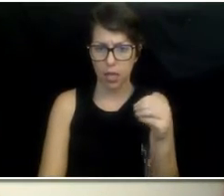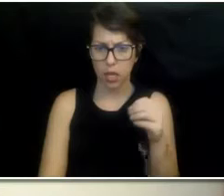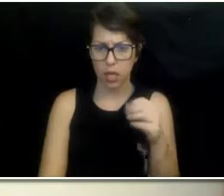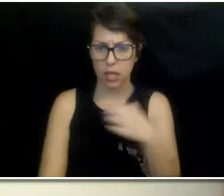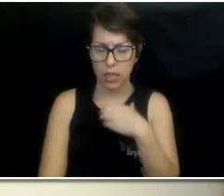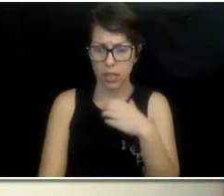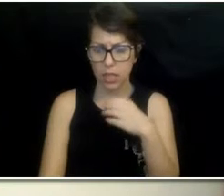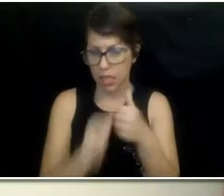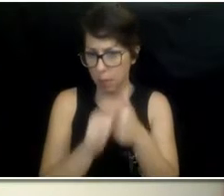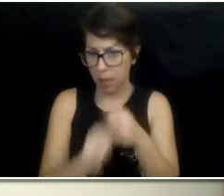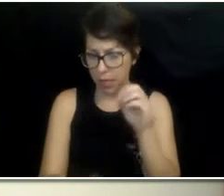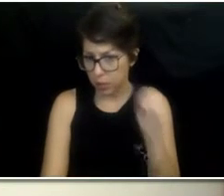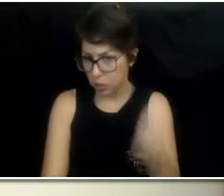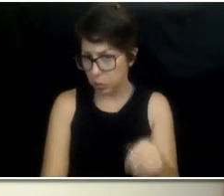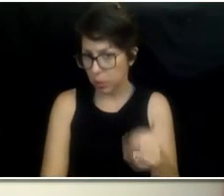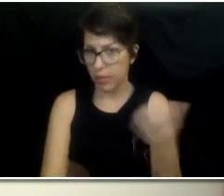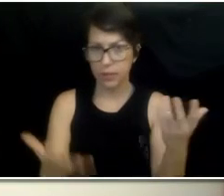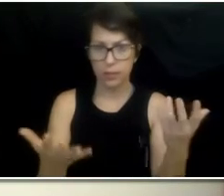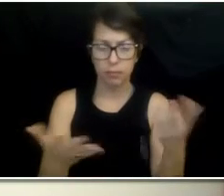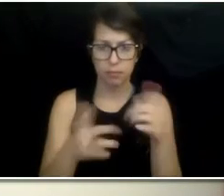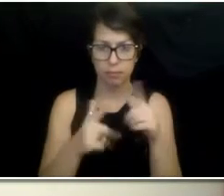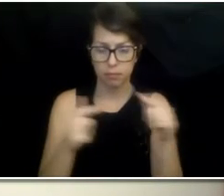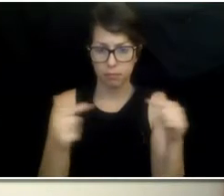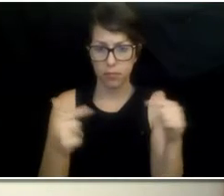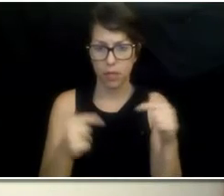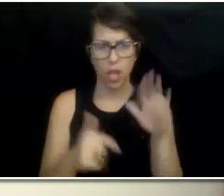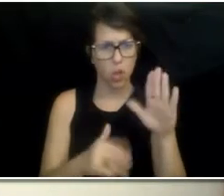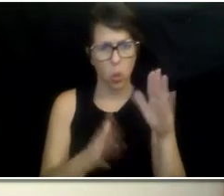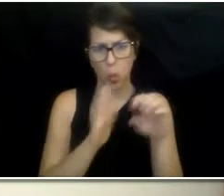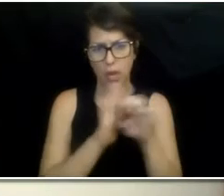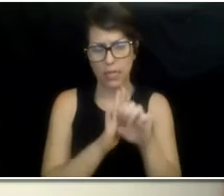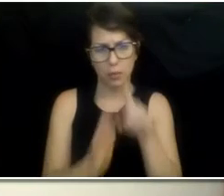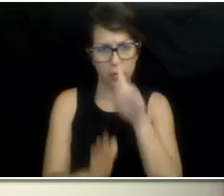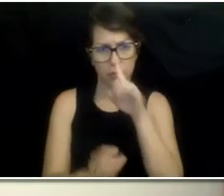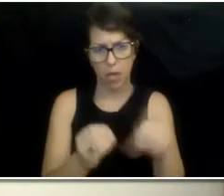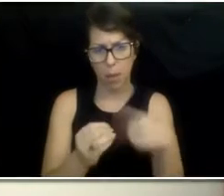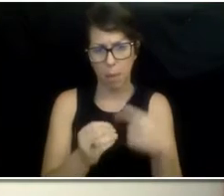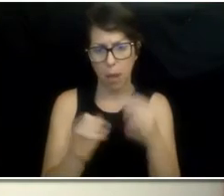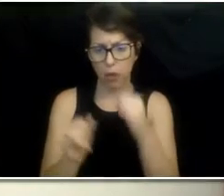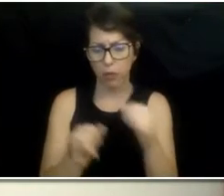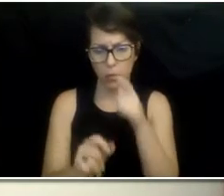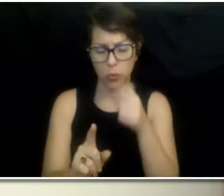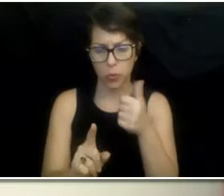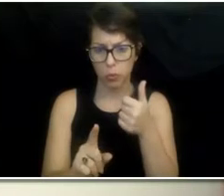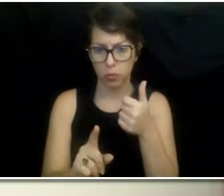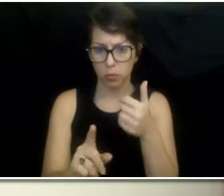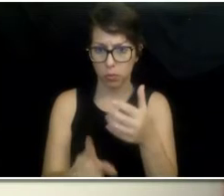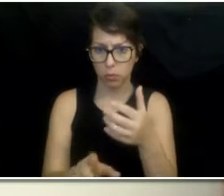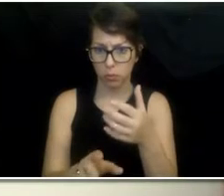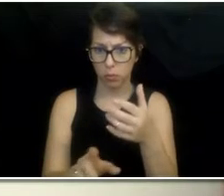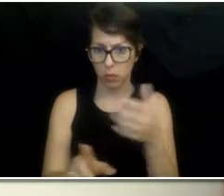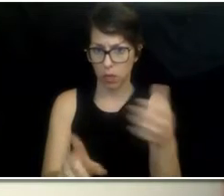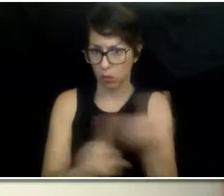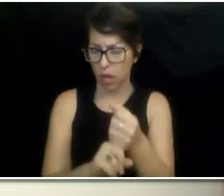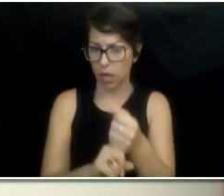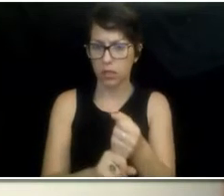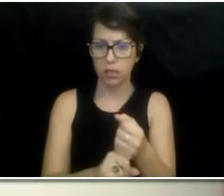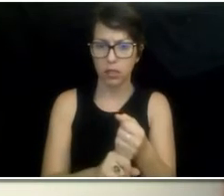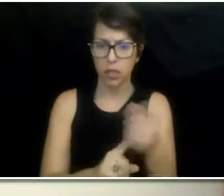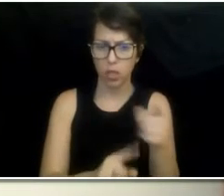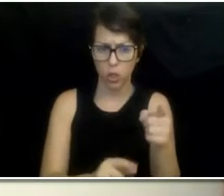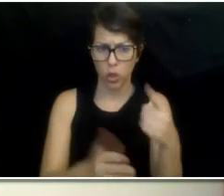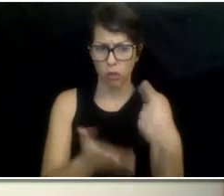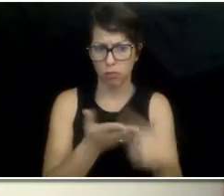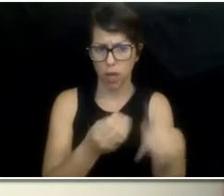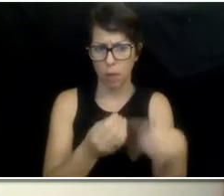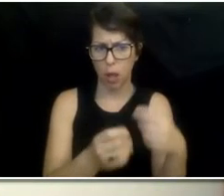wouldn't be uh turning that information over to any third parties but if you have any more information about that particular case you